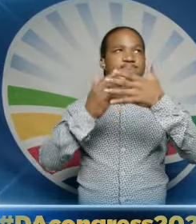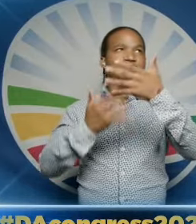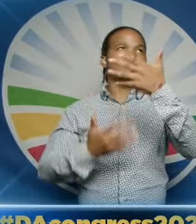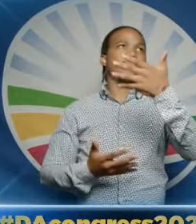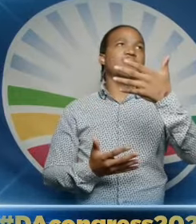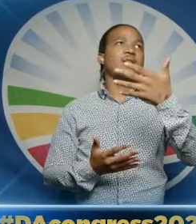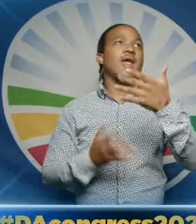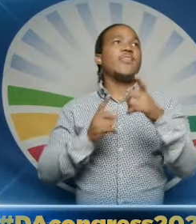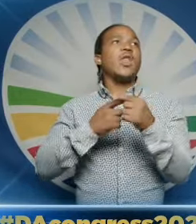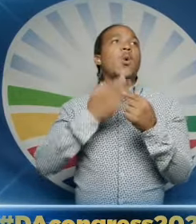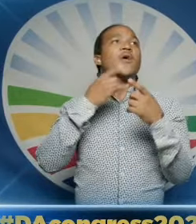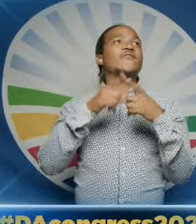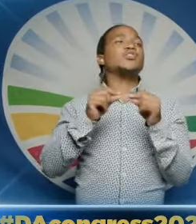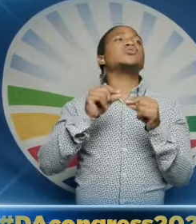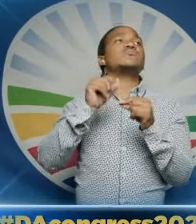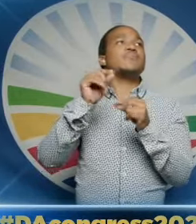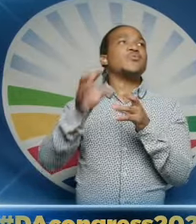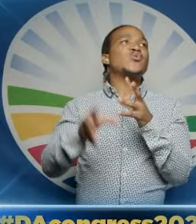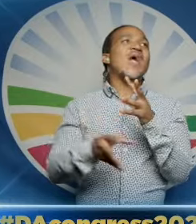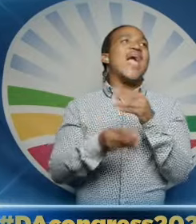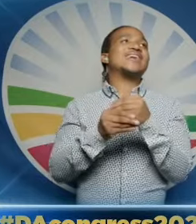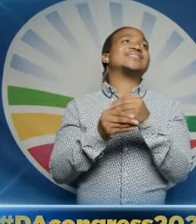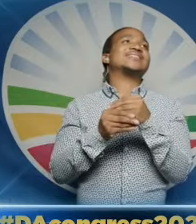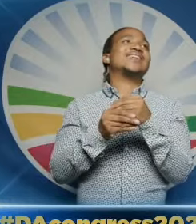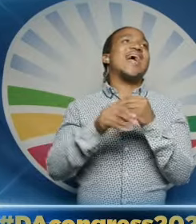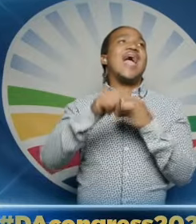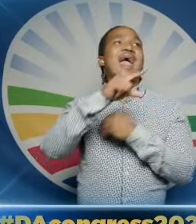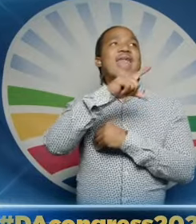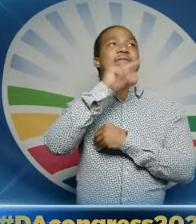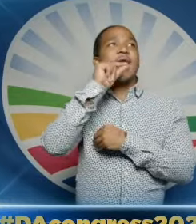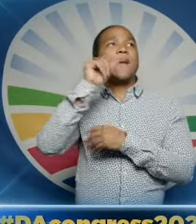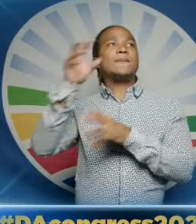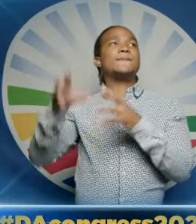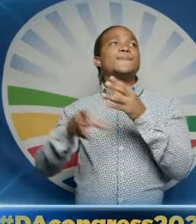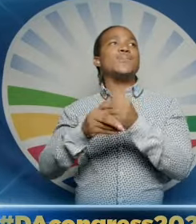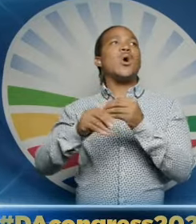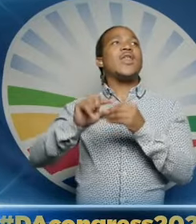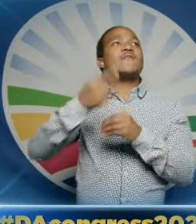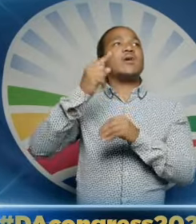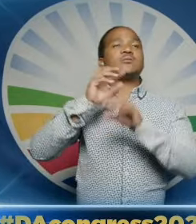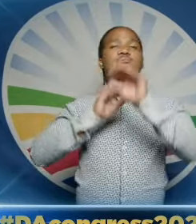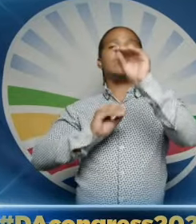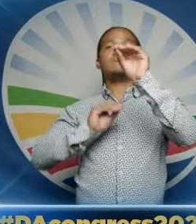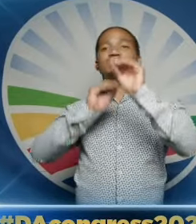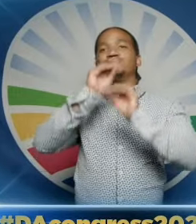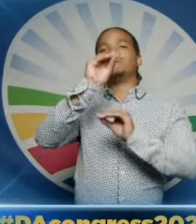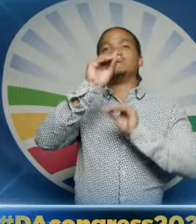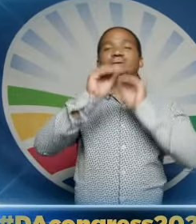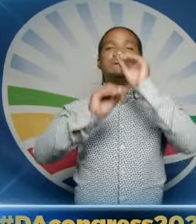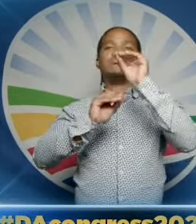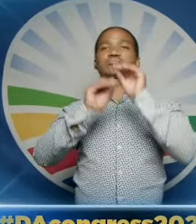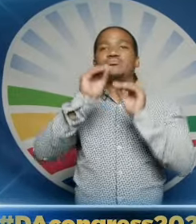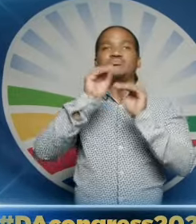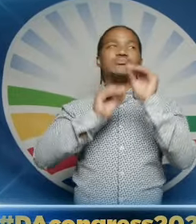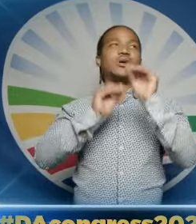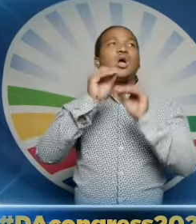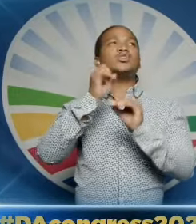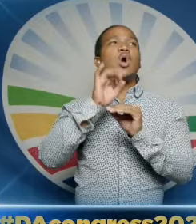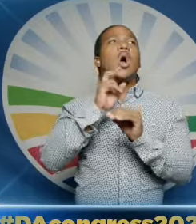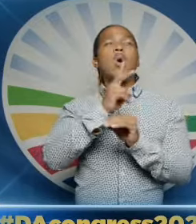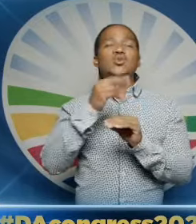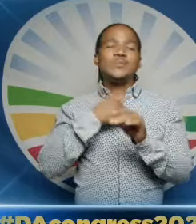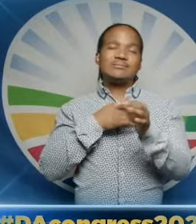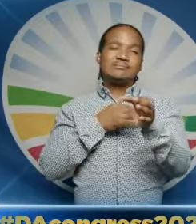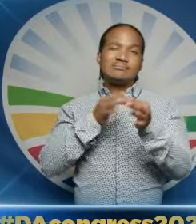and you'll click on the add button next to their name to add them to the first position on your ballot. I emphasize again,